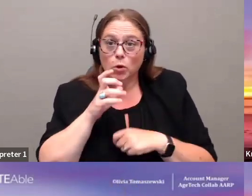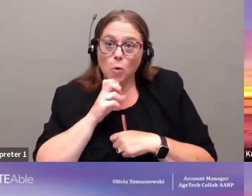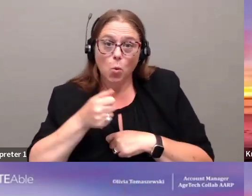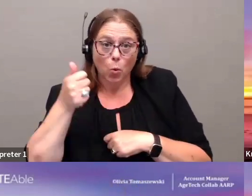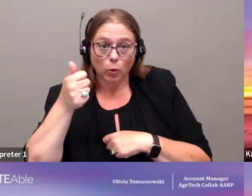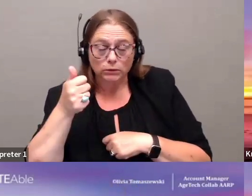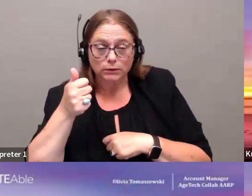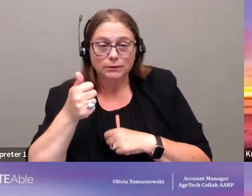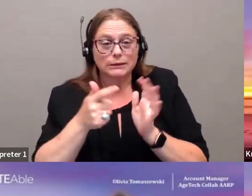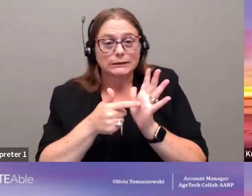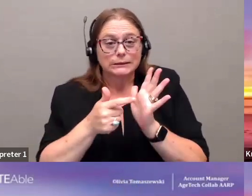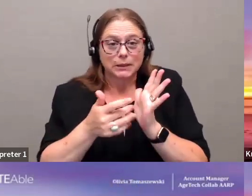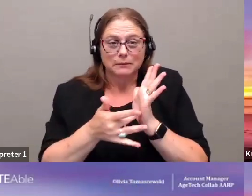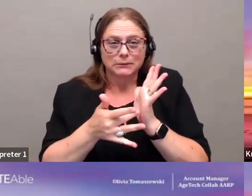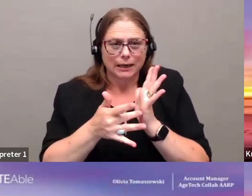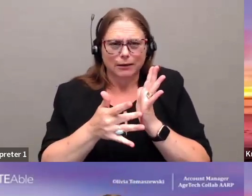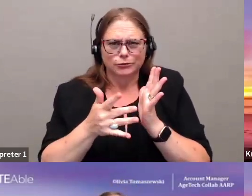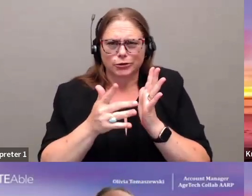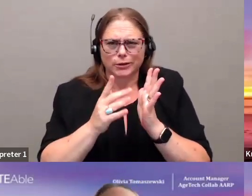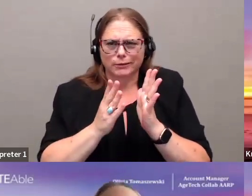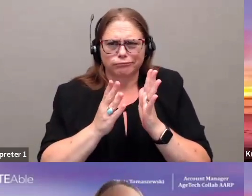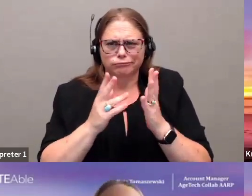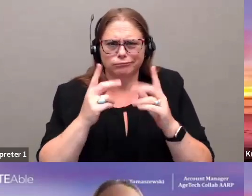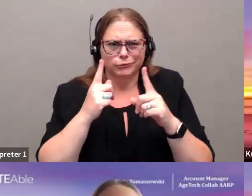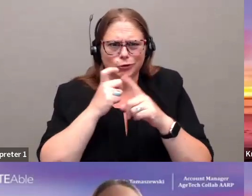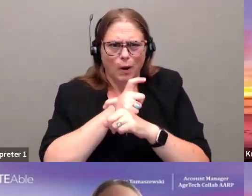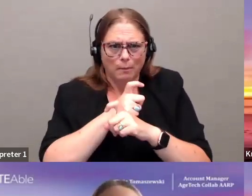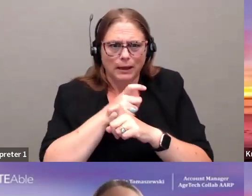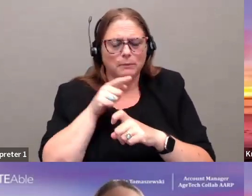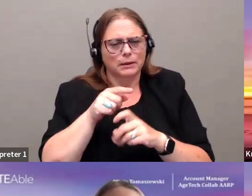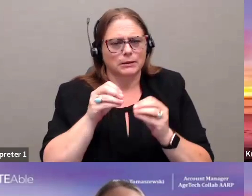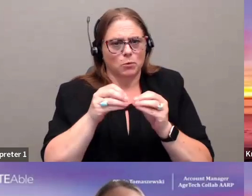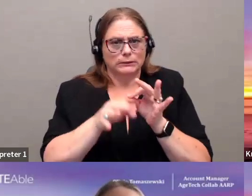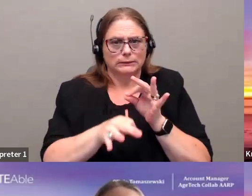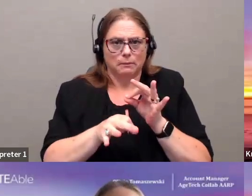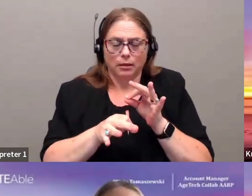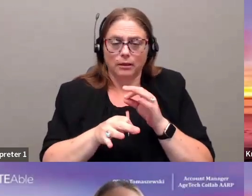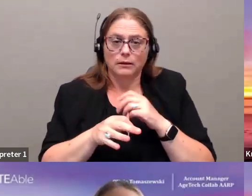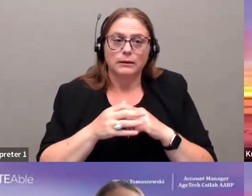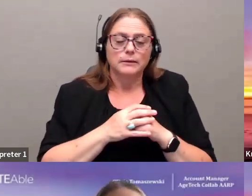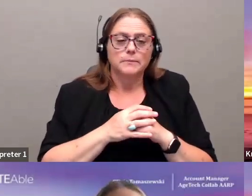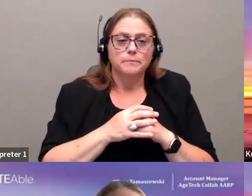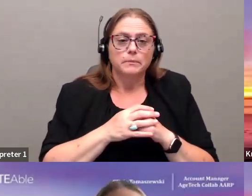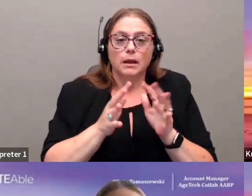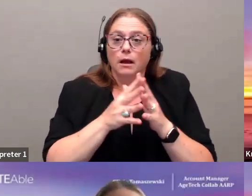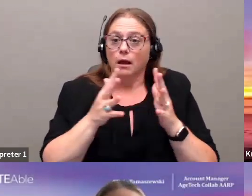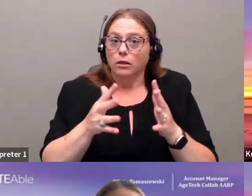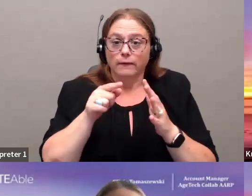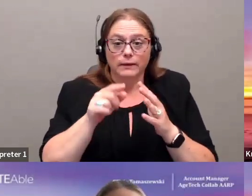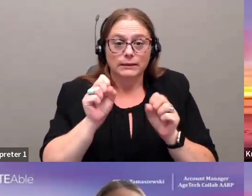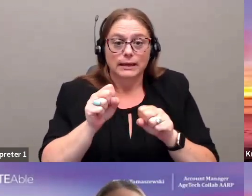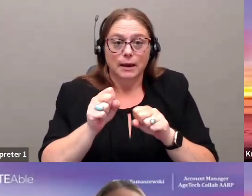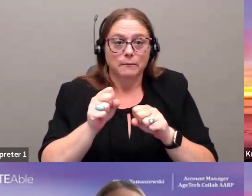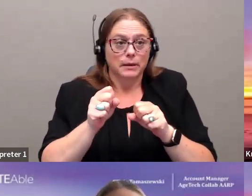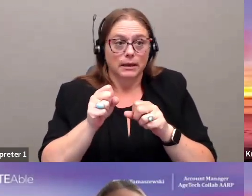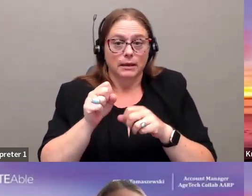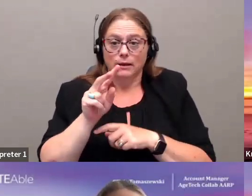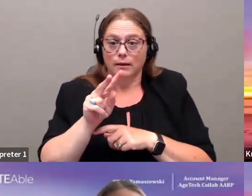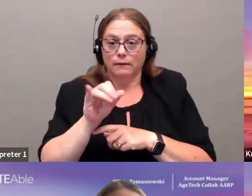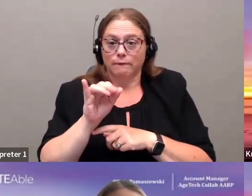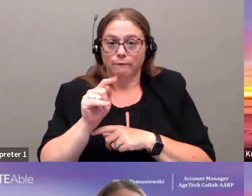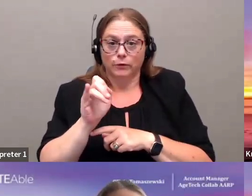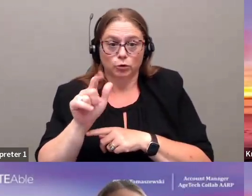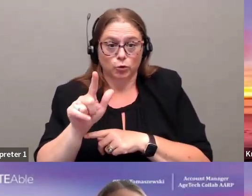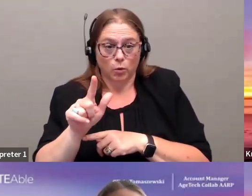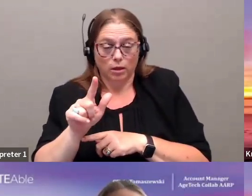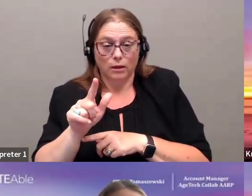be overcomplicated, and also the ability that a lot of this can maybe be done virtually. Right now, the backlog for cane training across the US is